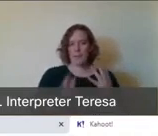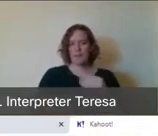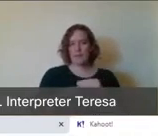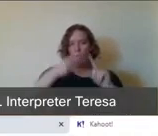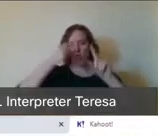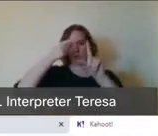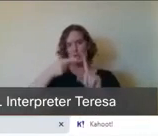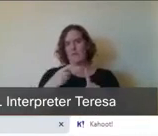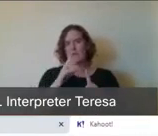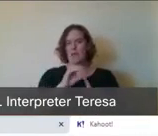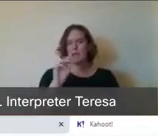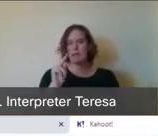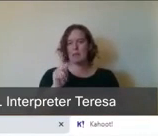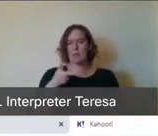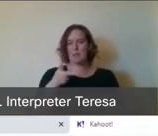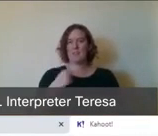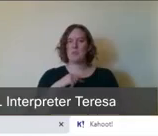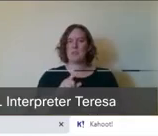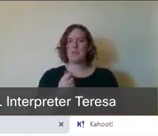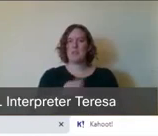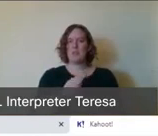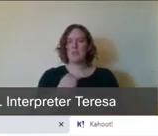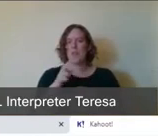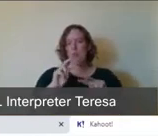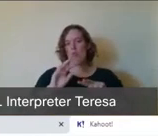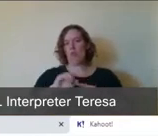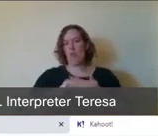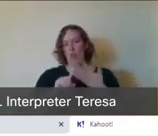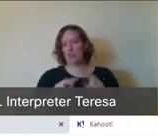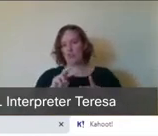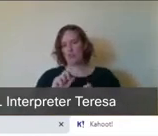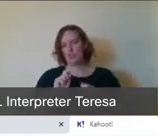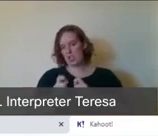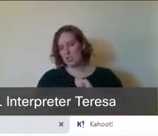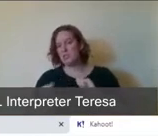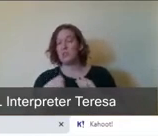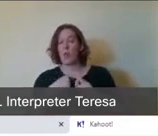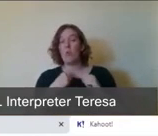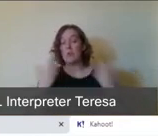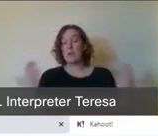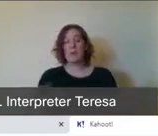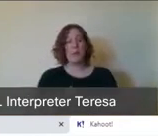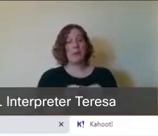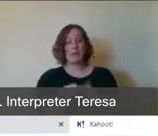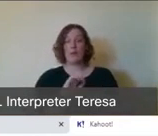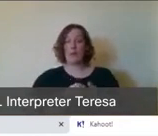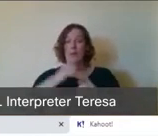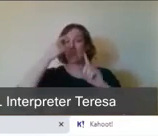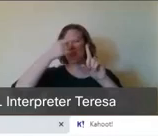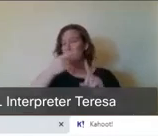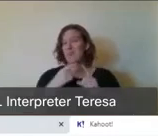objectives and KPIs that we can use to monitor the changes. So we're here to continue to collaborate and continue to highlight the great work that you all have been